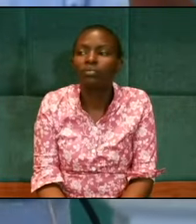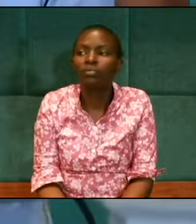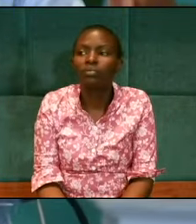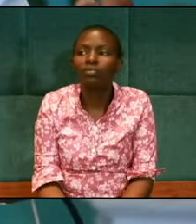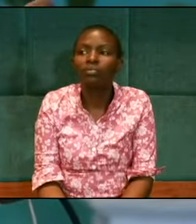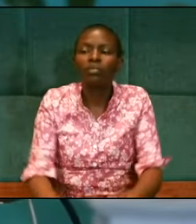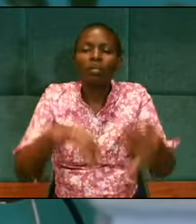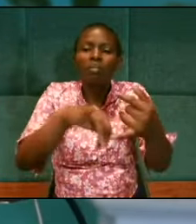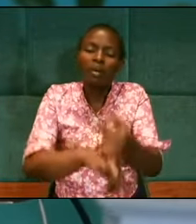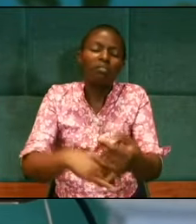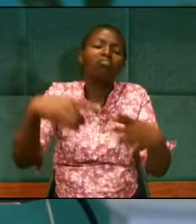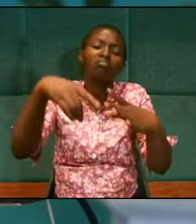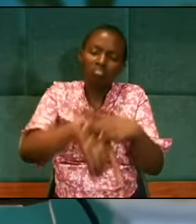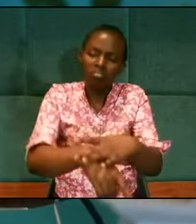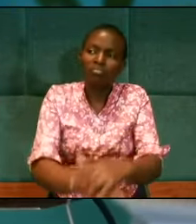Marriage is deep.